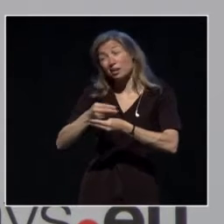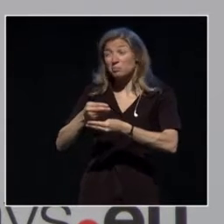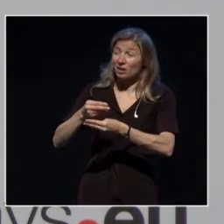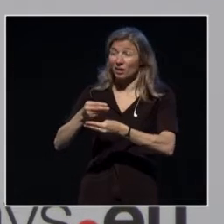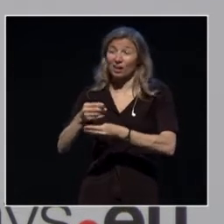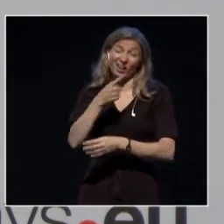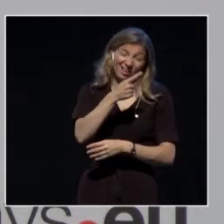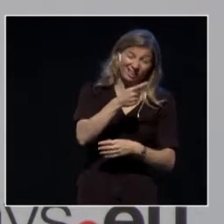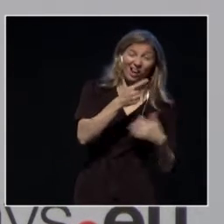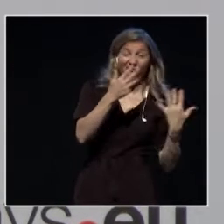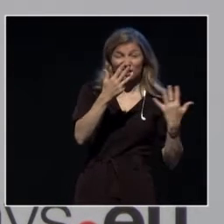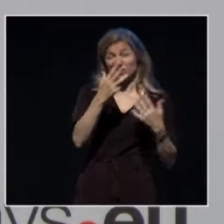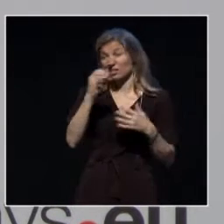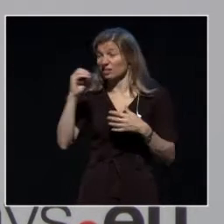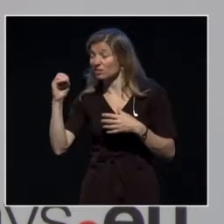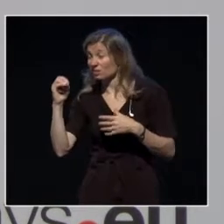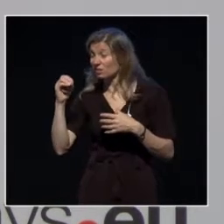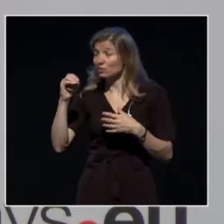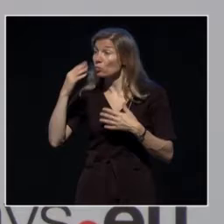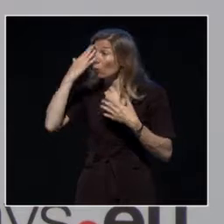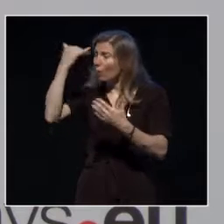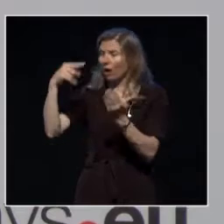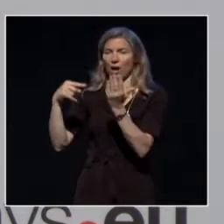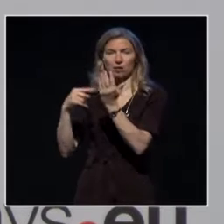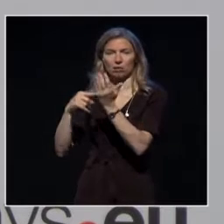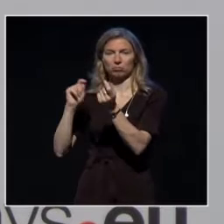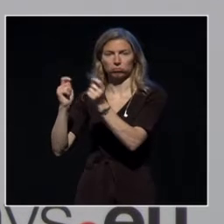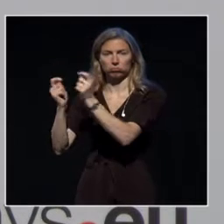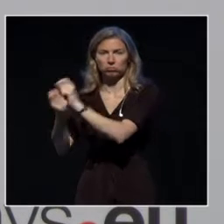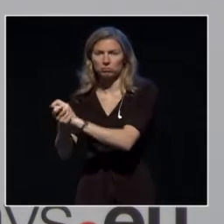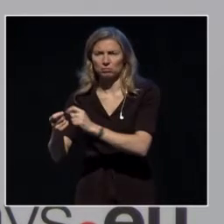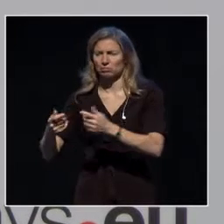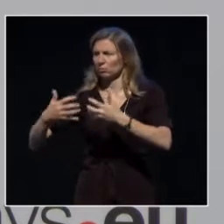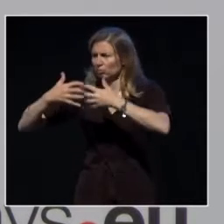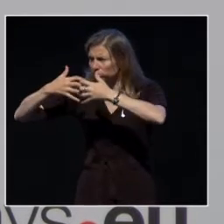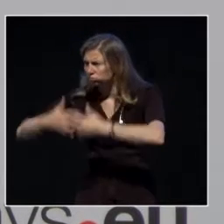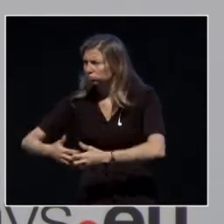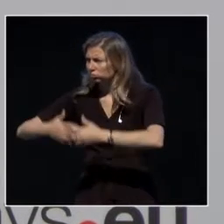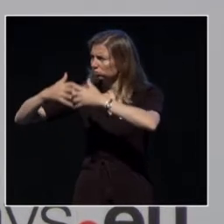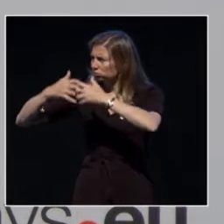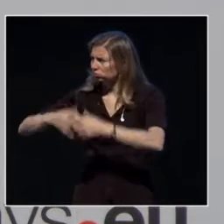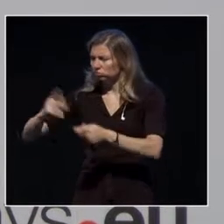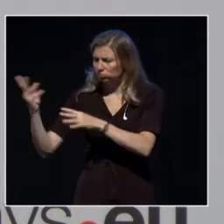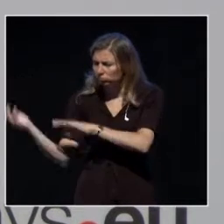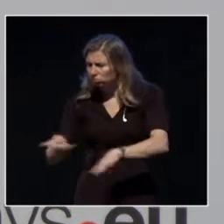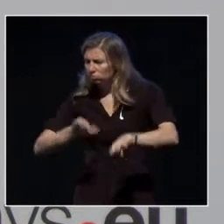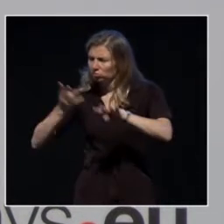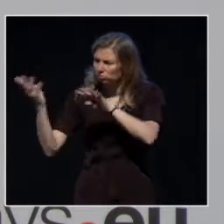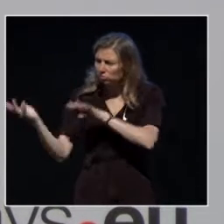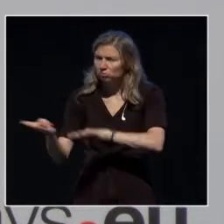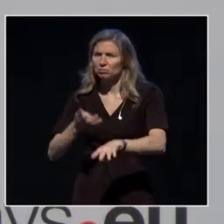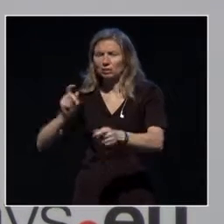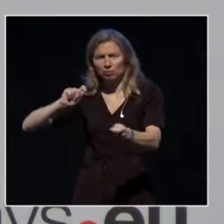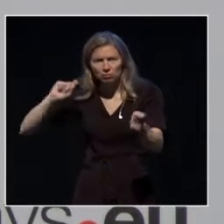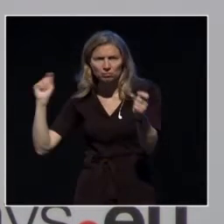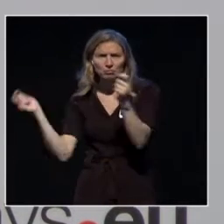of technological changes. A lot of heavy industrialization came because of